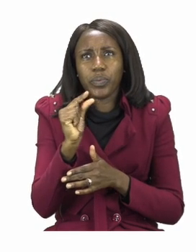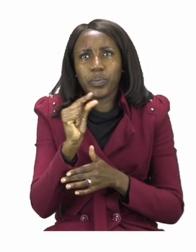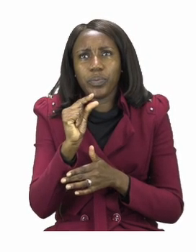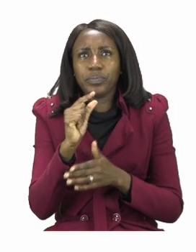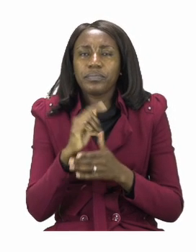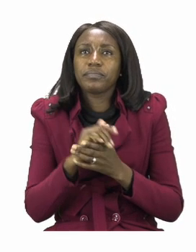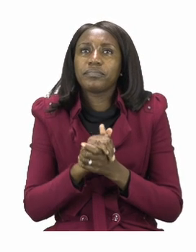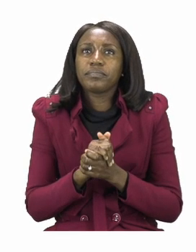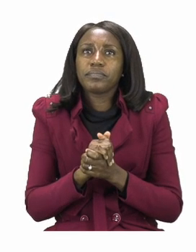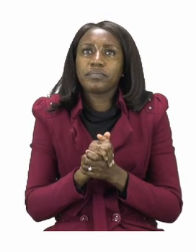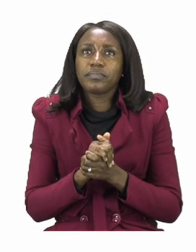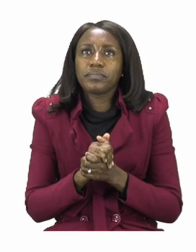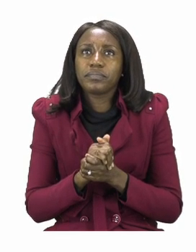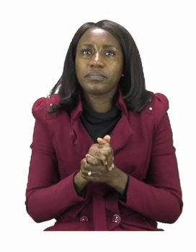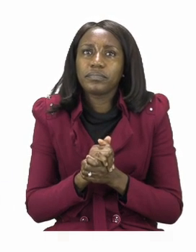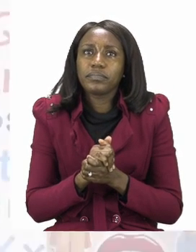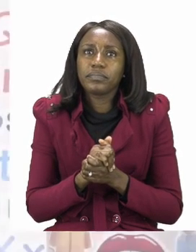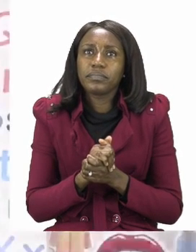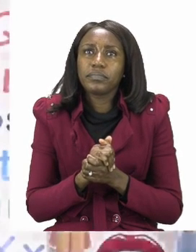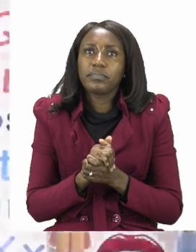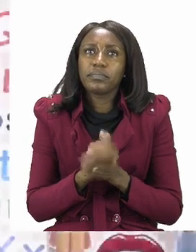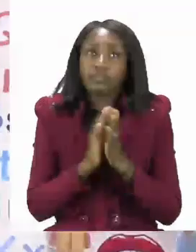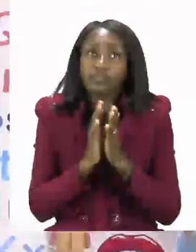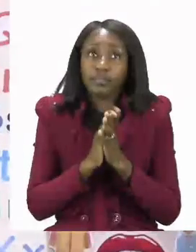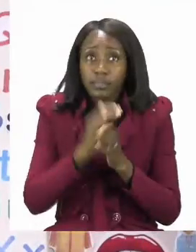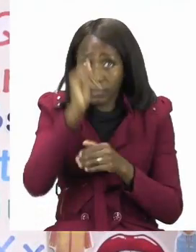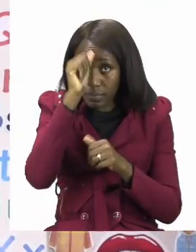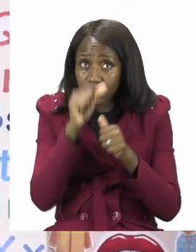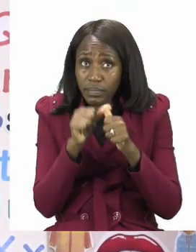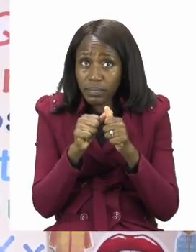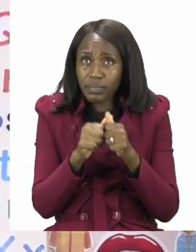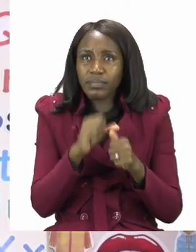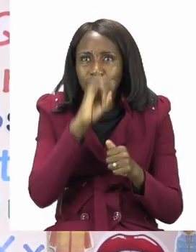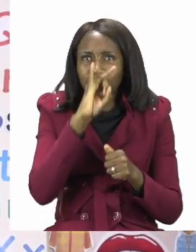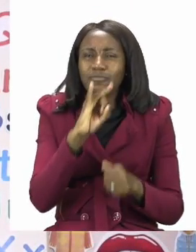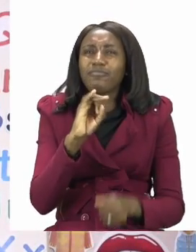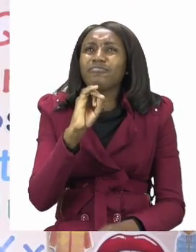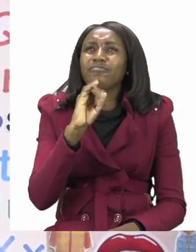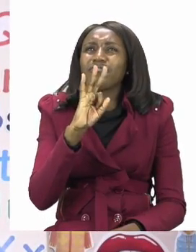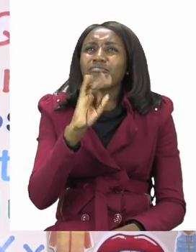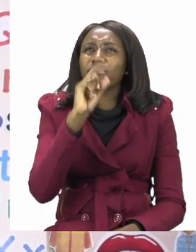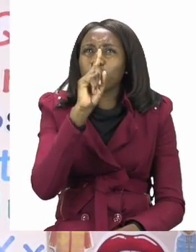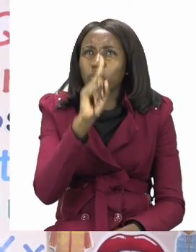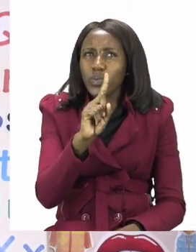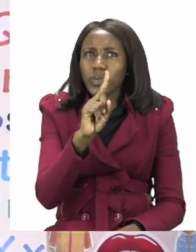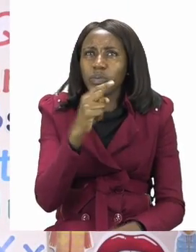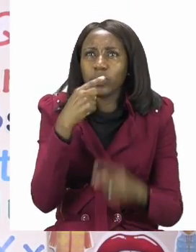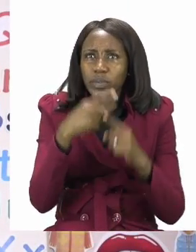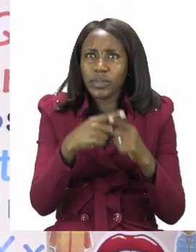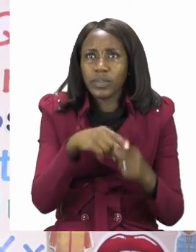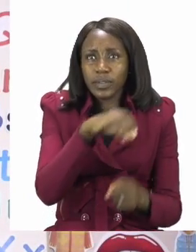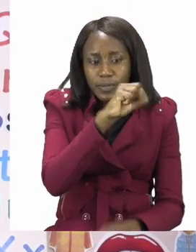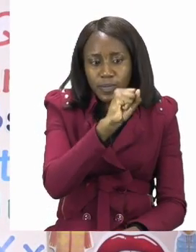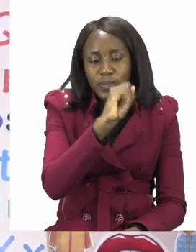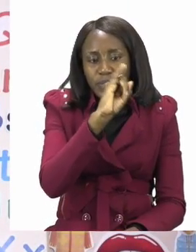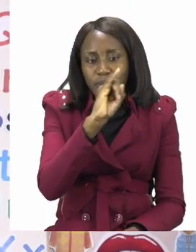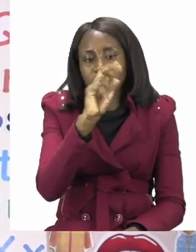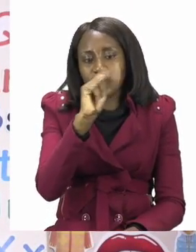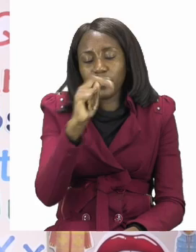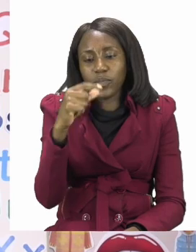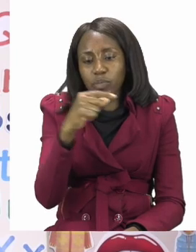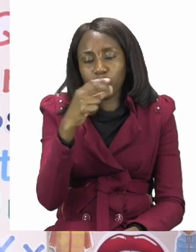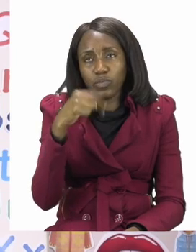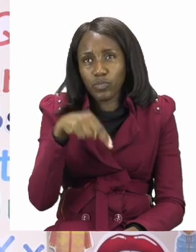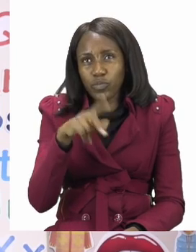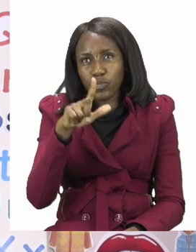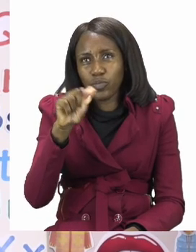board. Remember, when it is one, we say that it is singular because singular